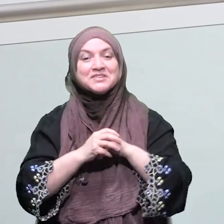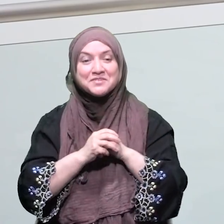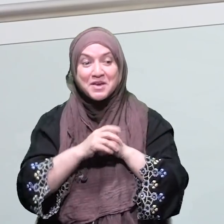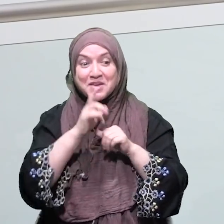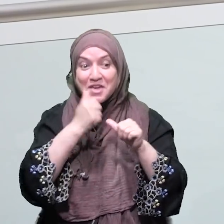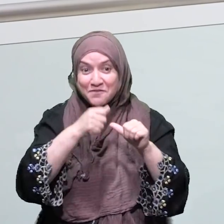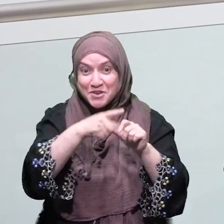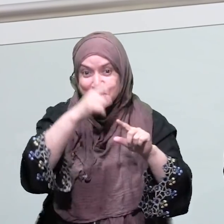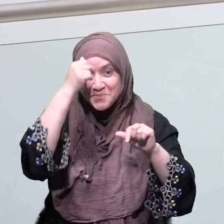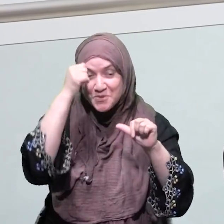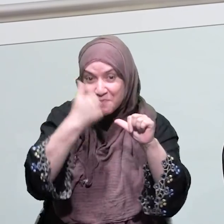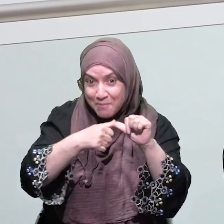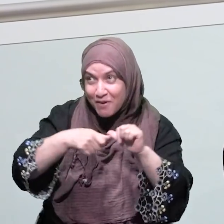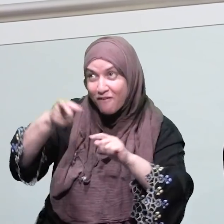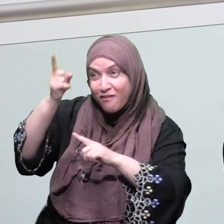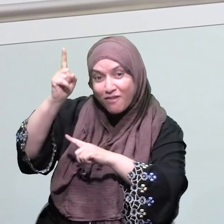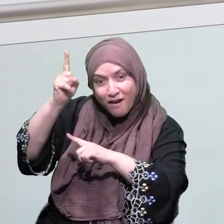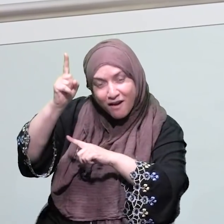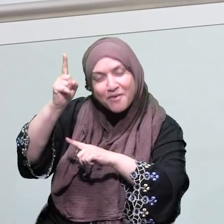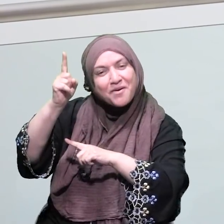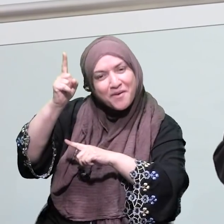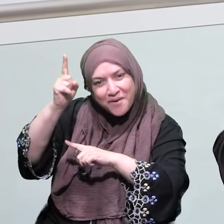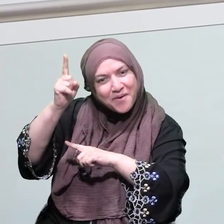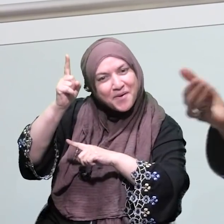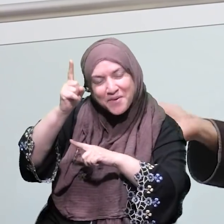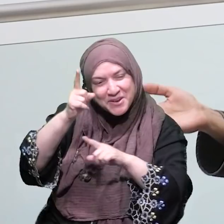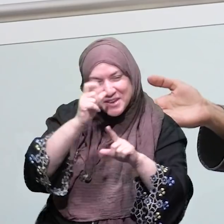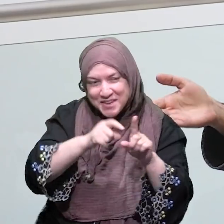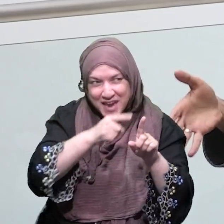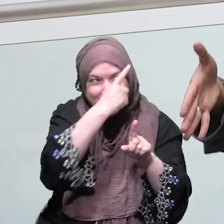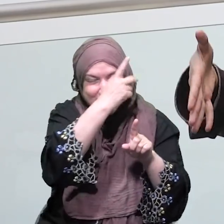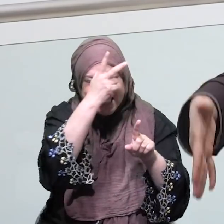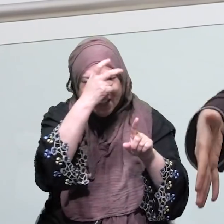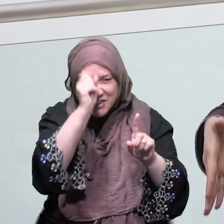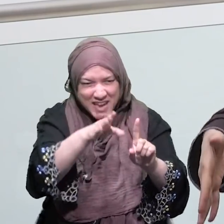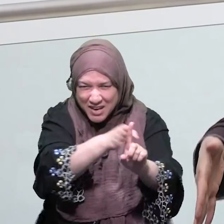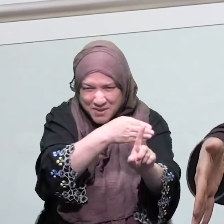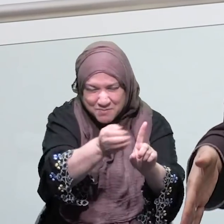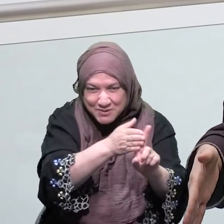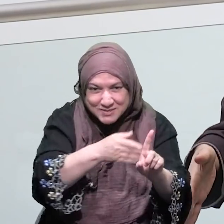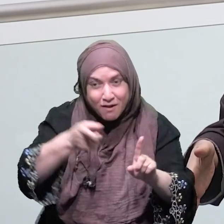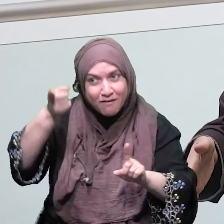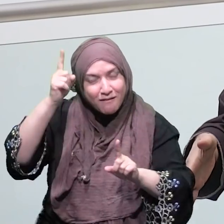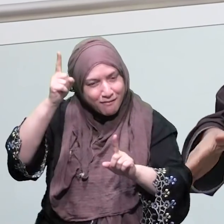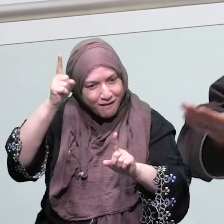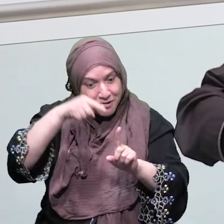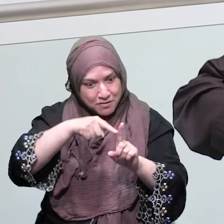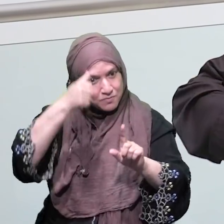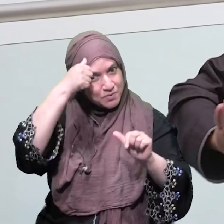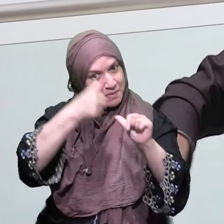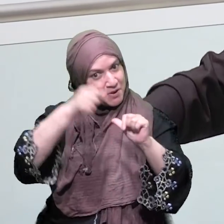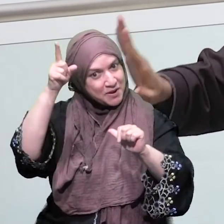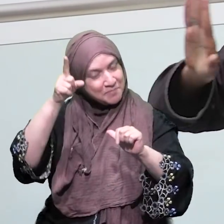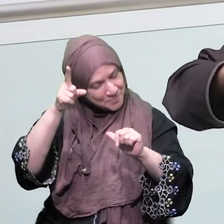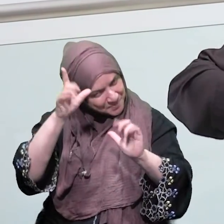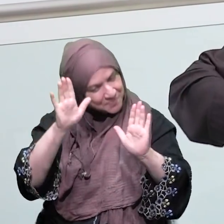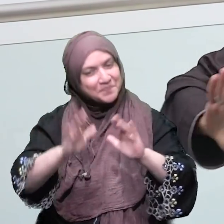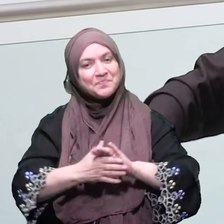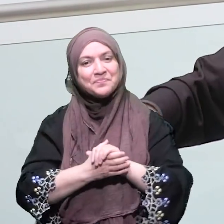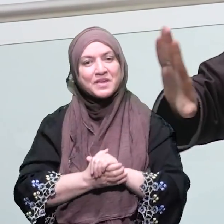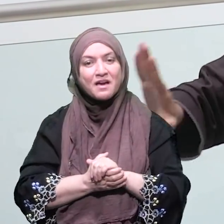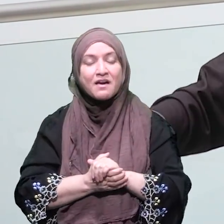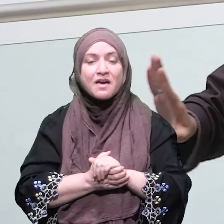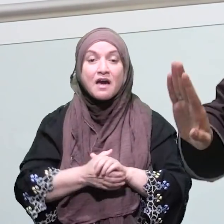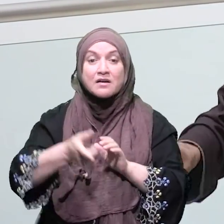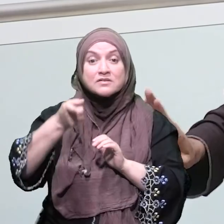the remembrance of Allah in your heart, in your words, in your deeds, the places in which Allah is remembered. Shaytan is